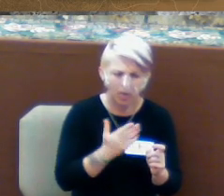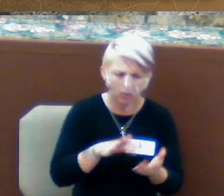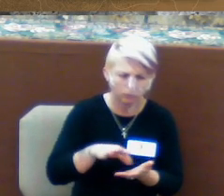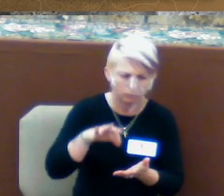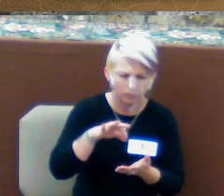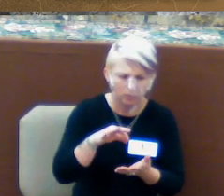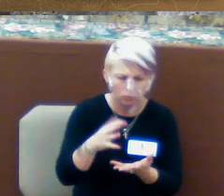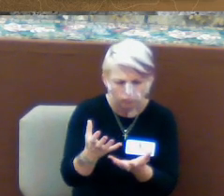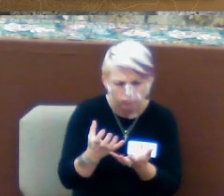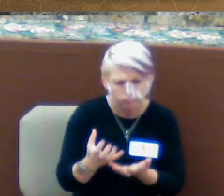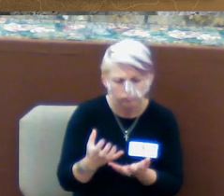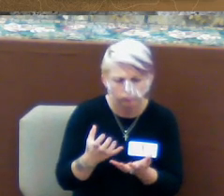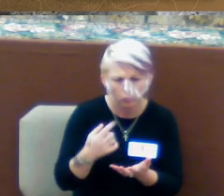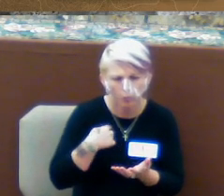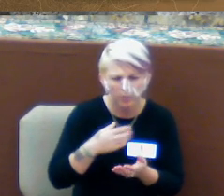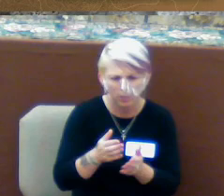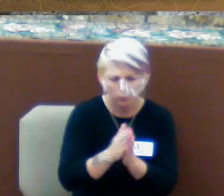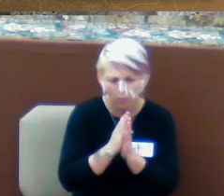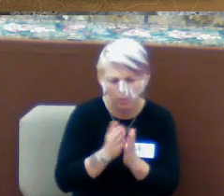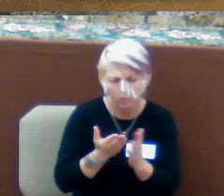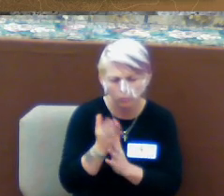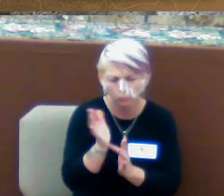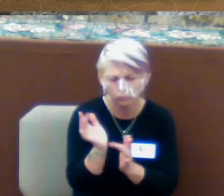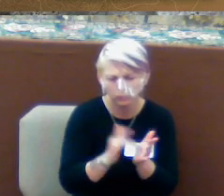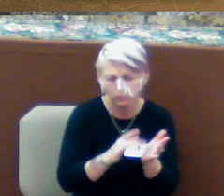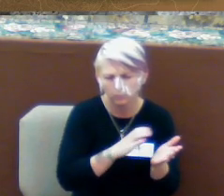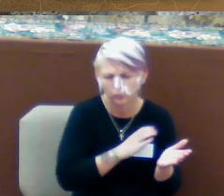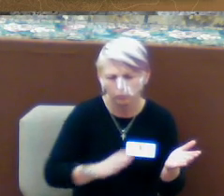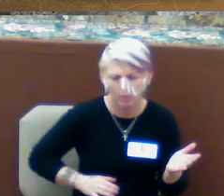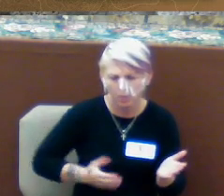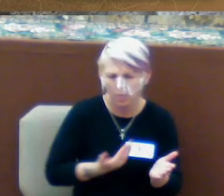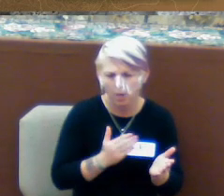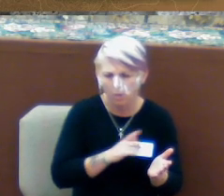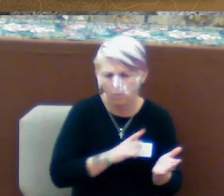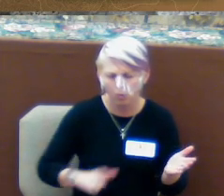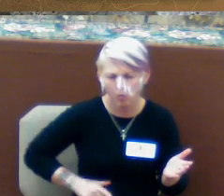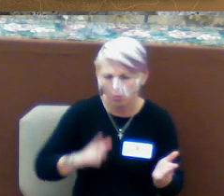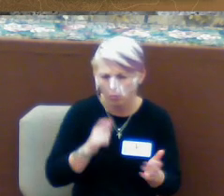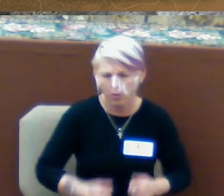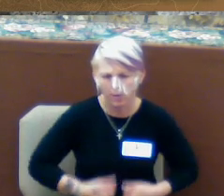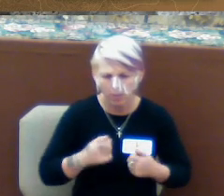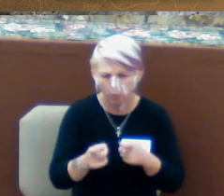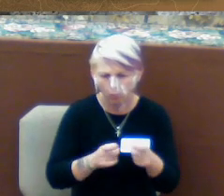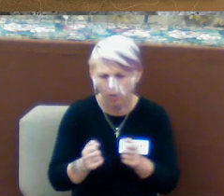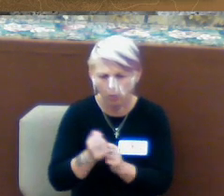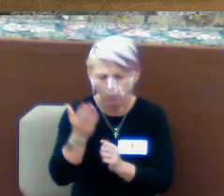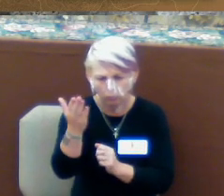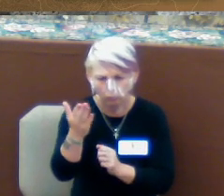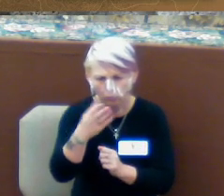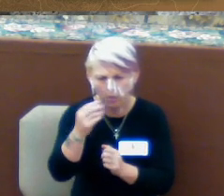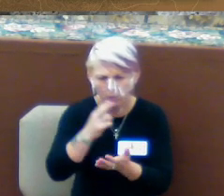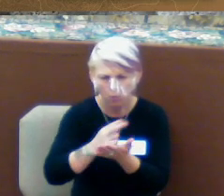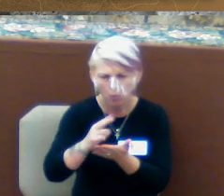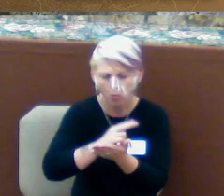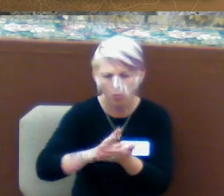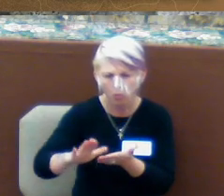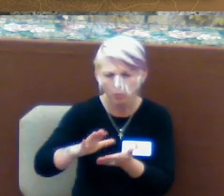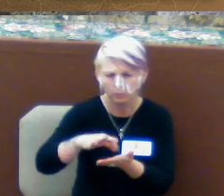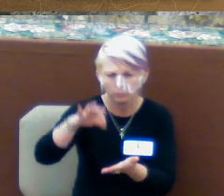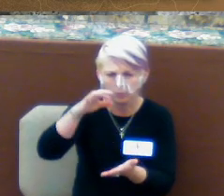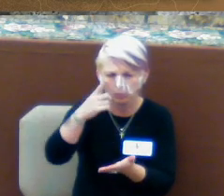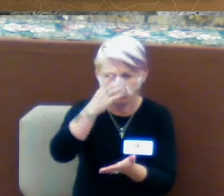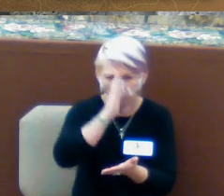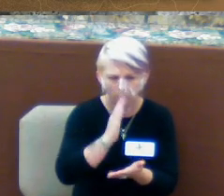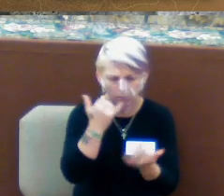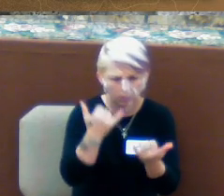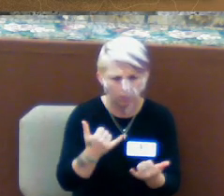lure. We pray through Jesus Christ, your Son, our Lord, who lives and reigns with you and the Holy Spirit, one